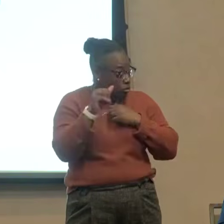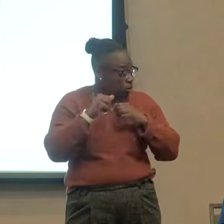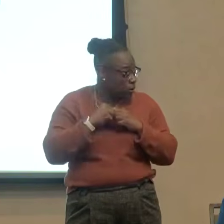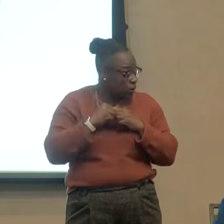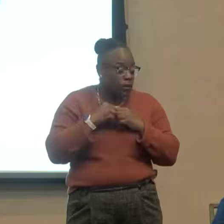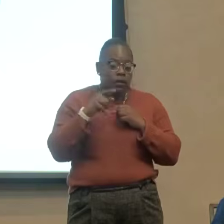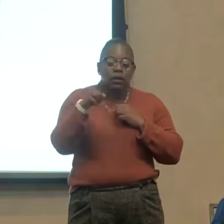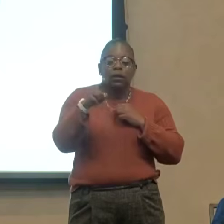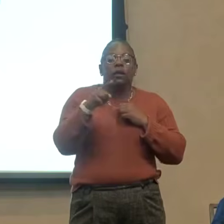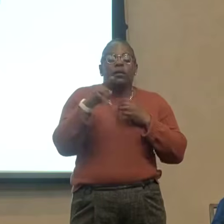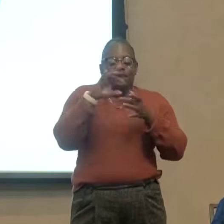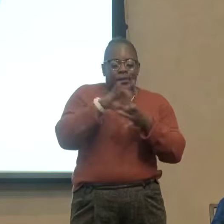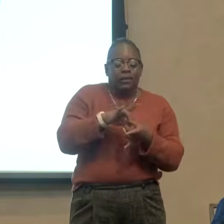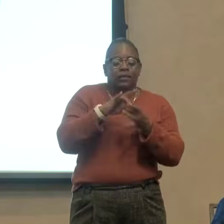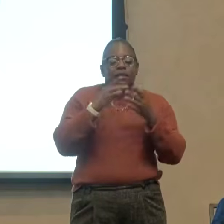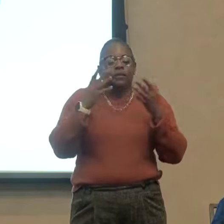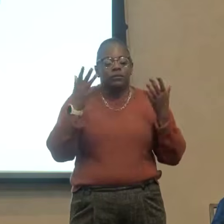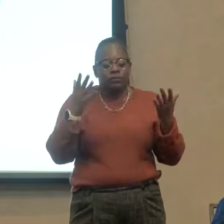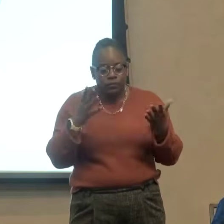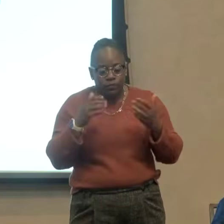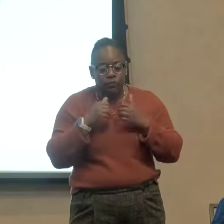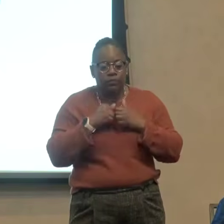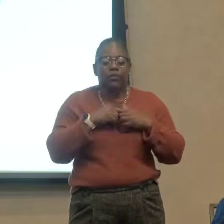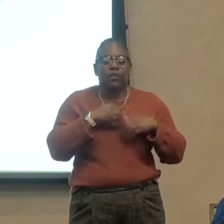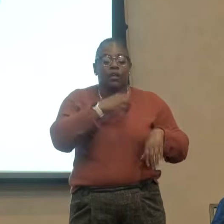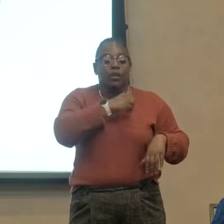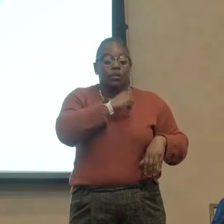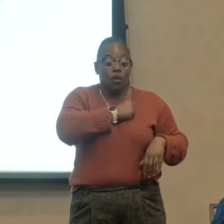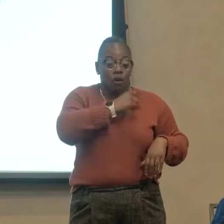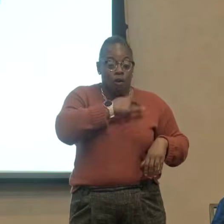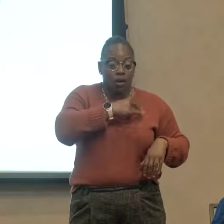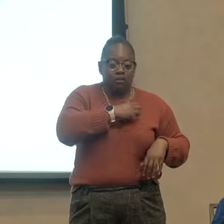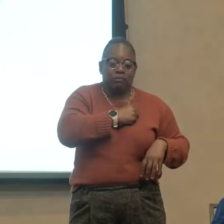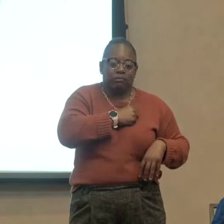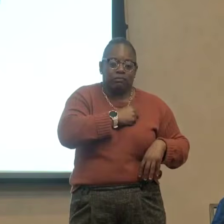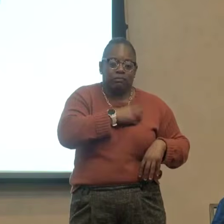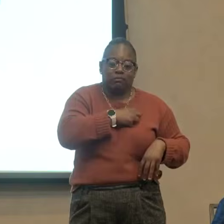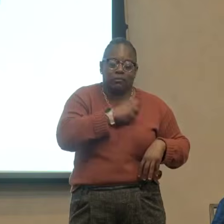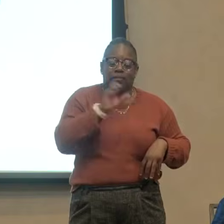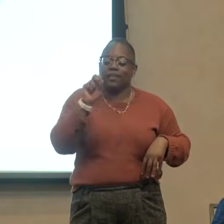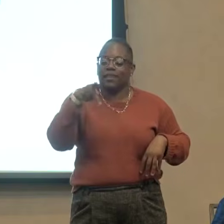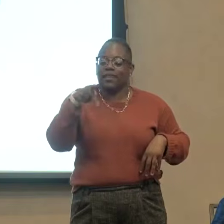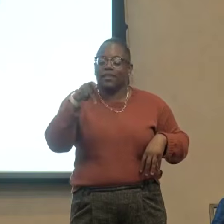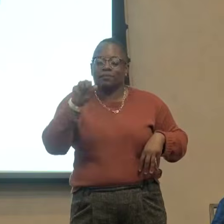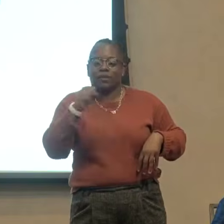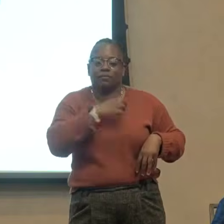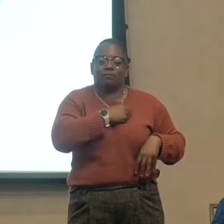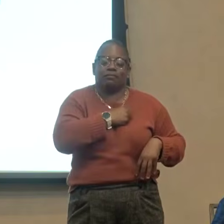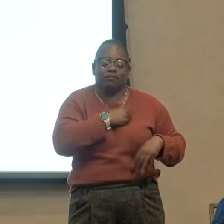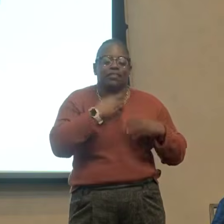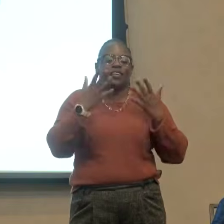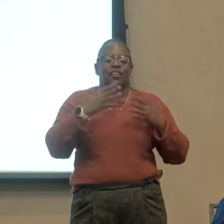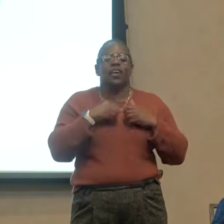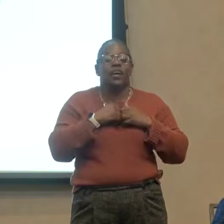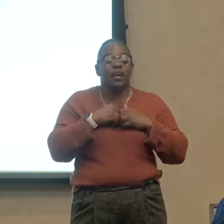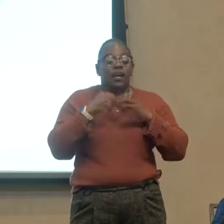well, which is associated with coronary artery spasm, which gives you sort of an angina. So there's